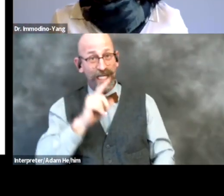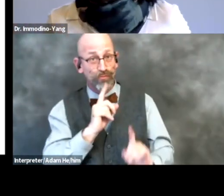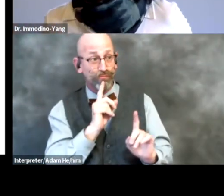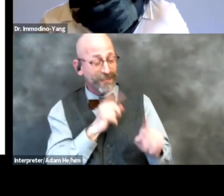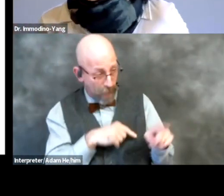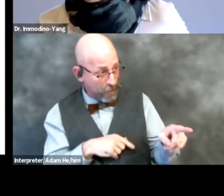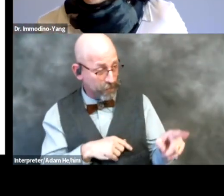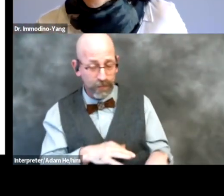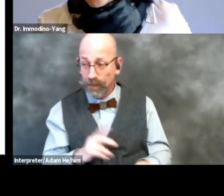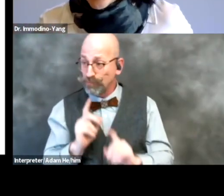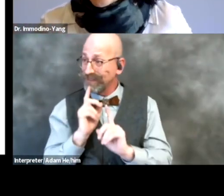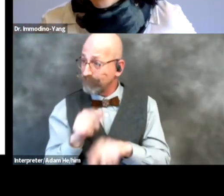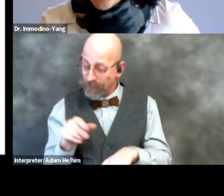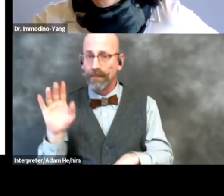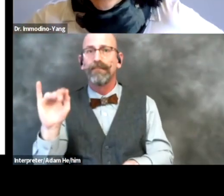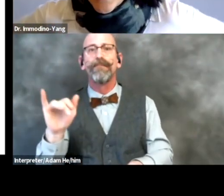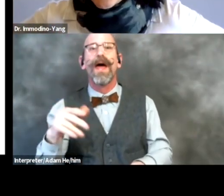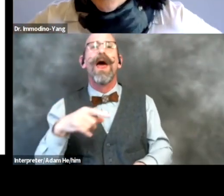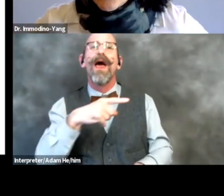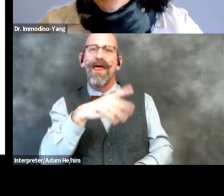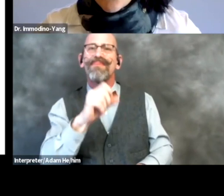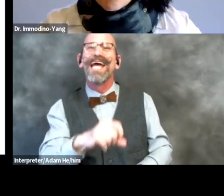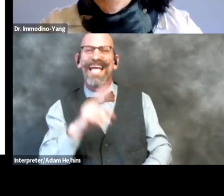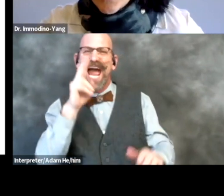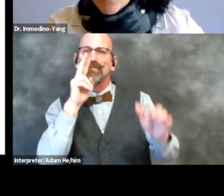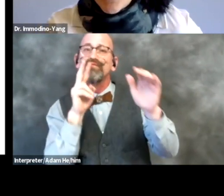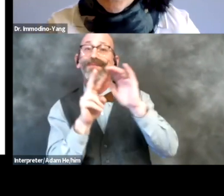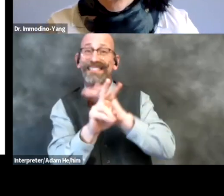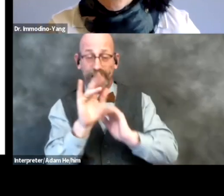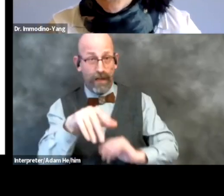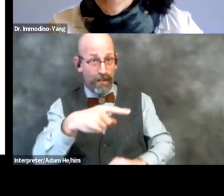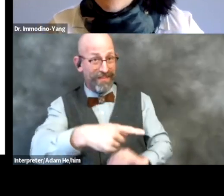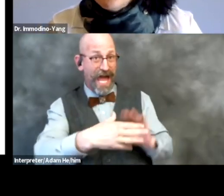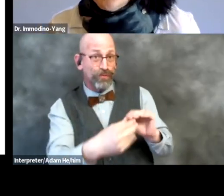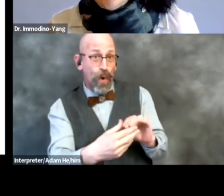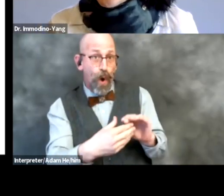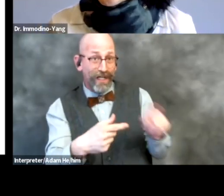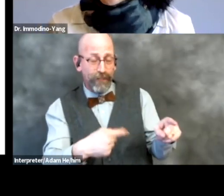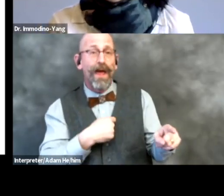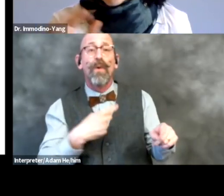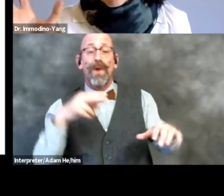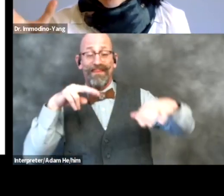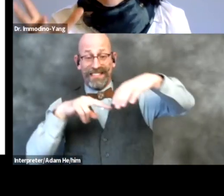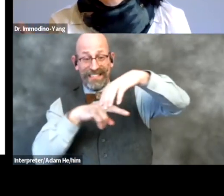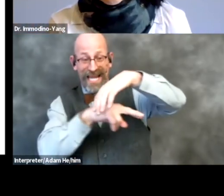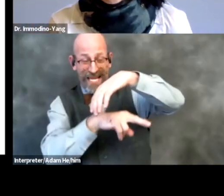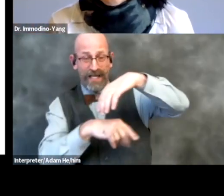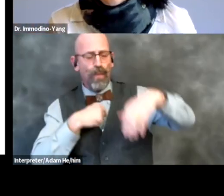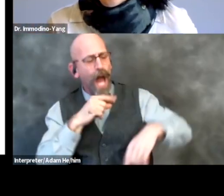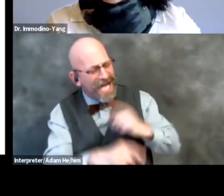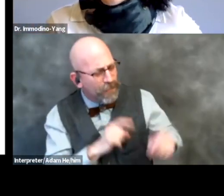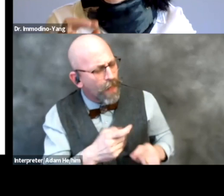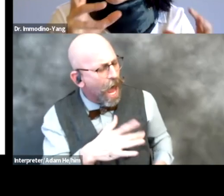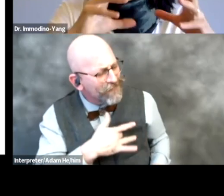that story when they get in the scanner and watch it again and tell us how they're feeling about it in real time, by pushing